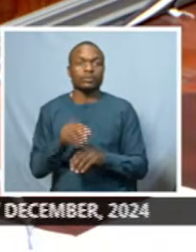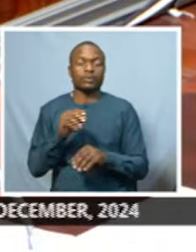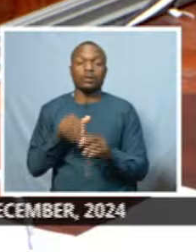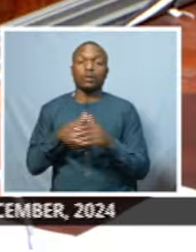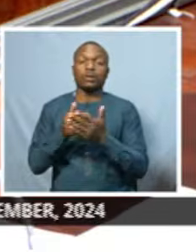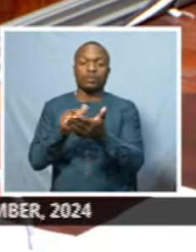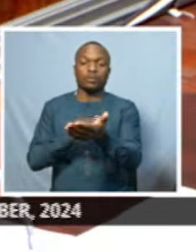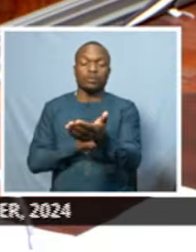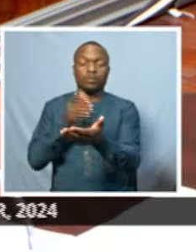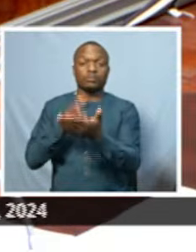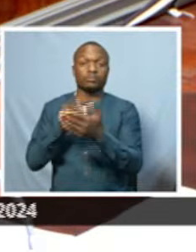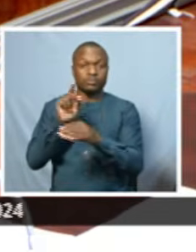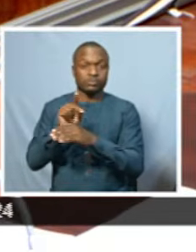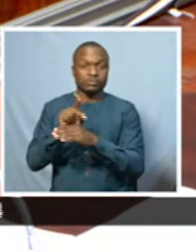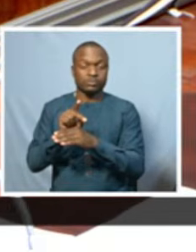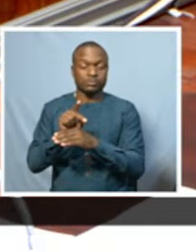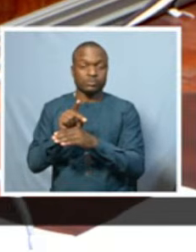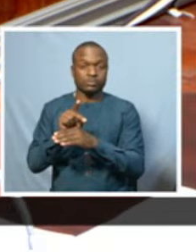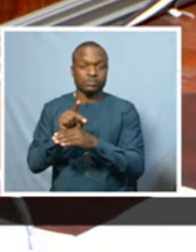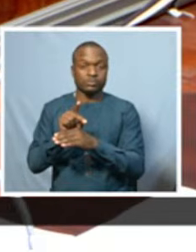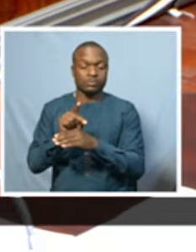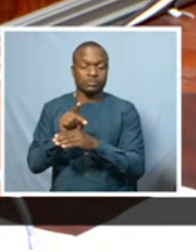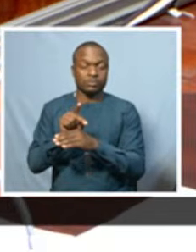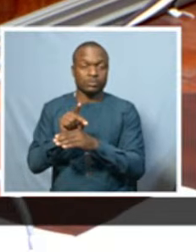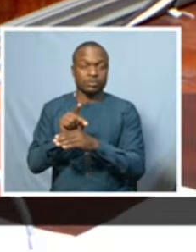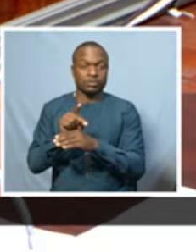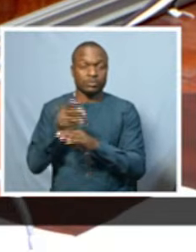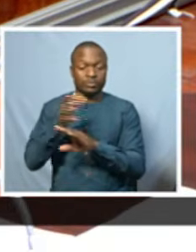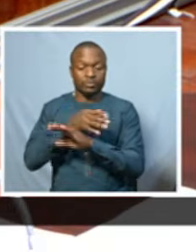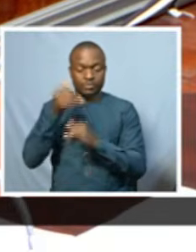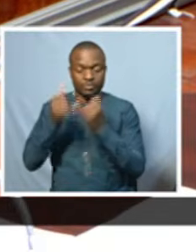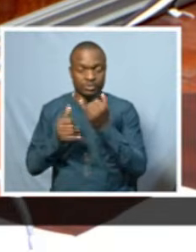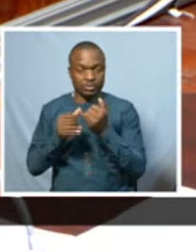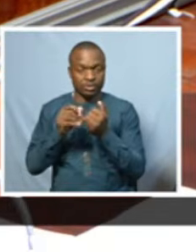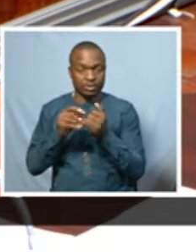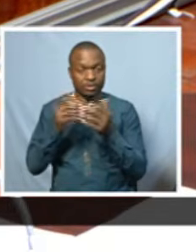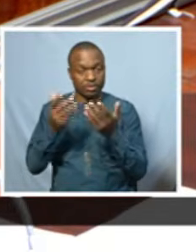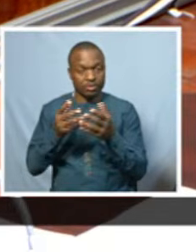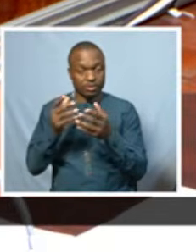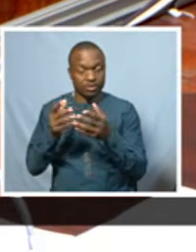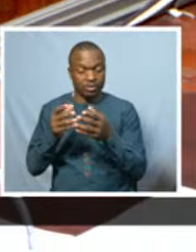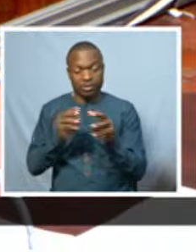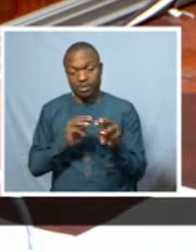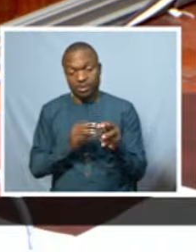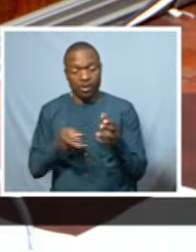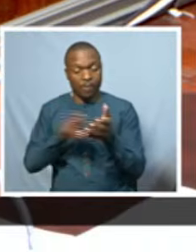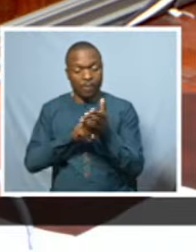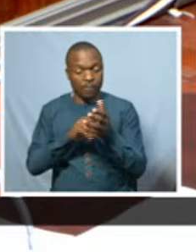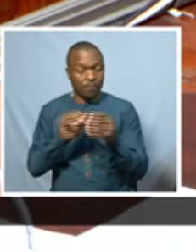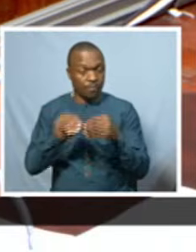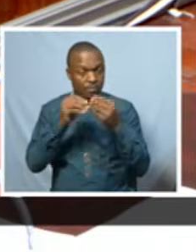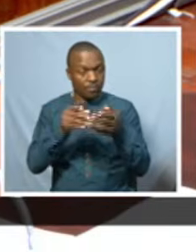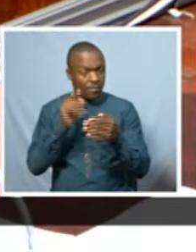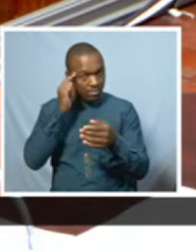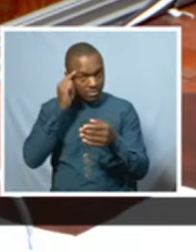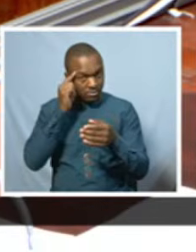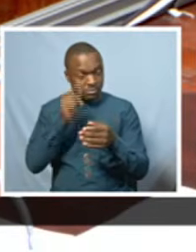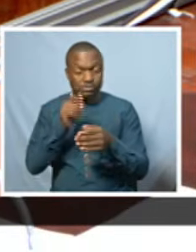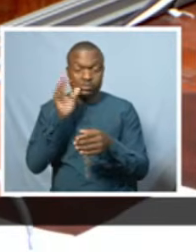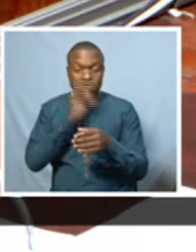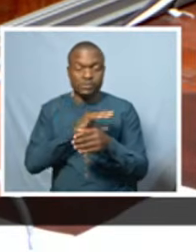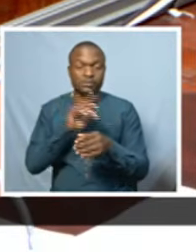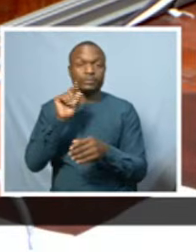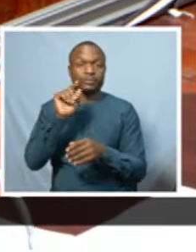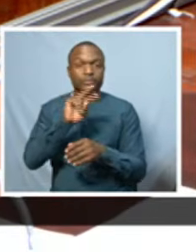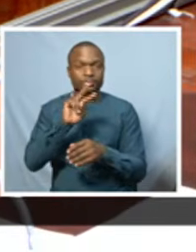how long is this project going to take? Whether it is reallocation, you allocated, assuming it was done in